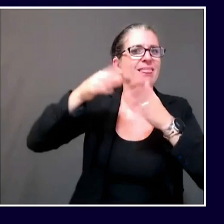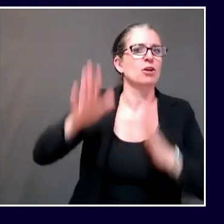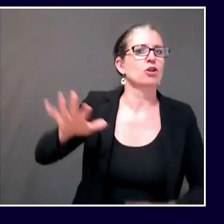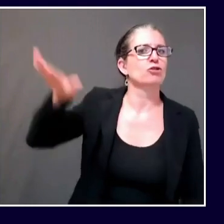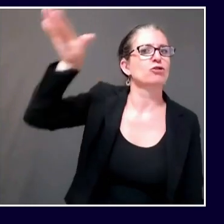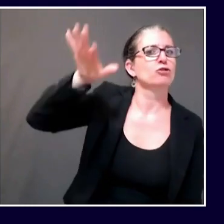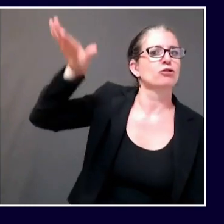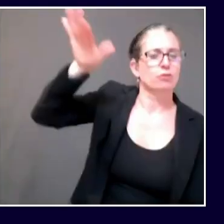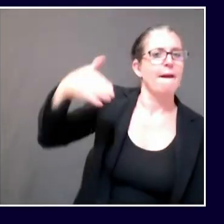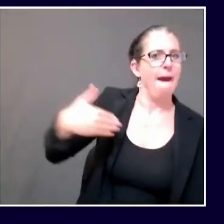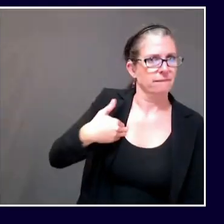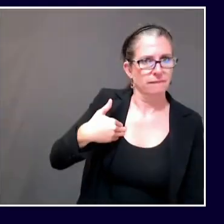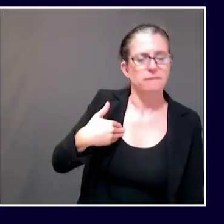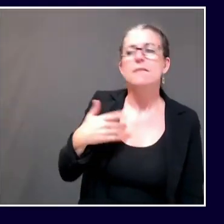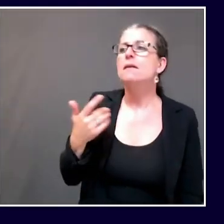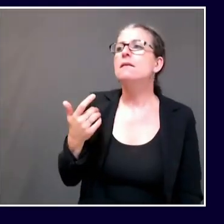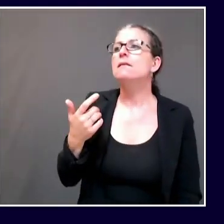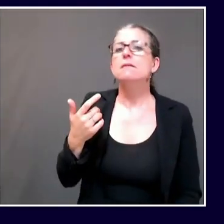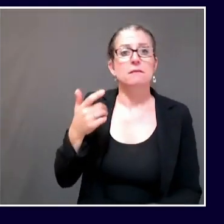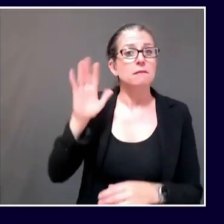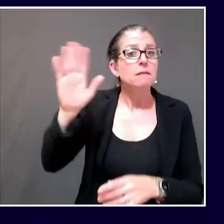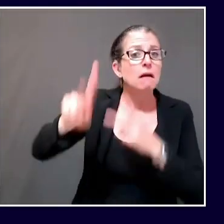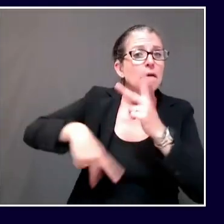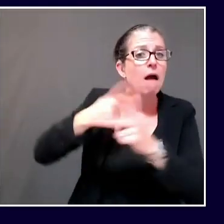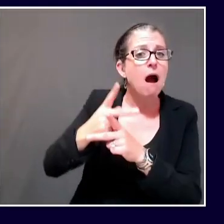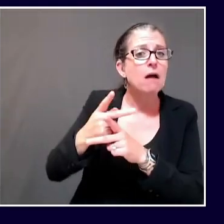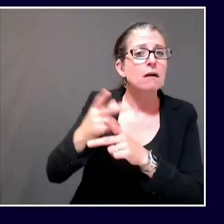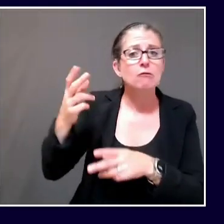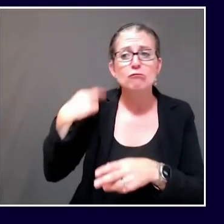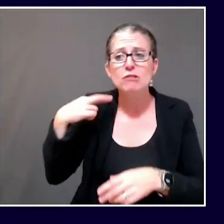to speaking with him and his colleagues in the future. Thank you.